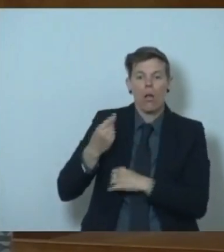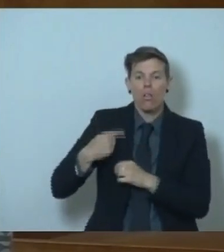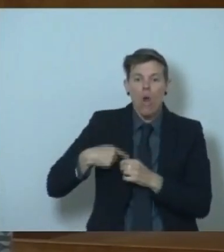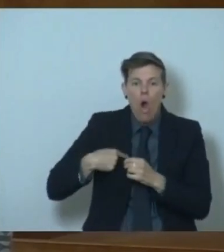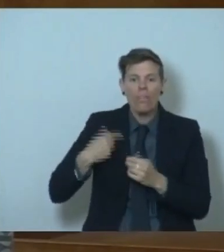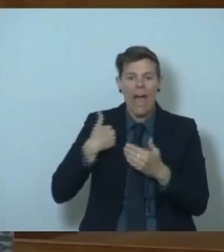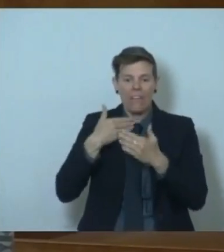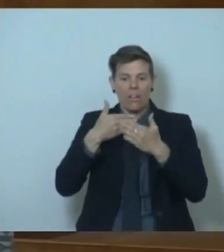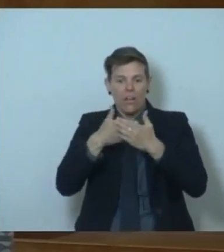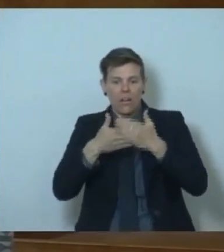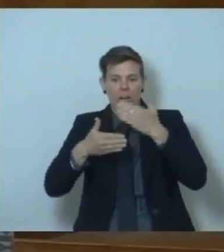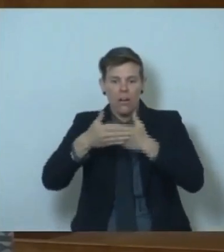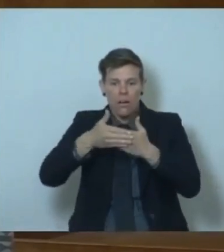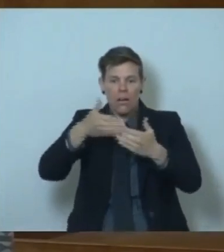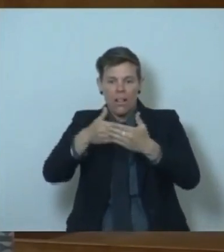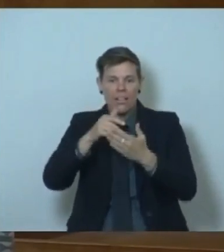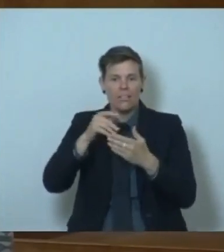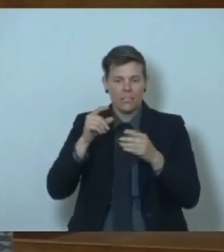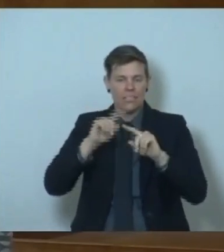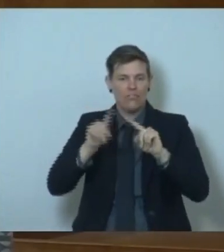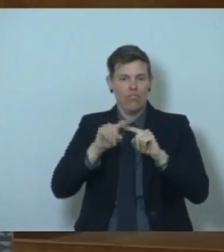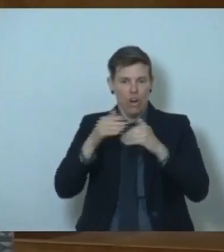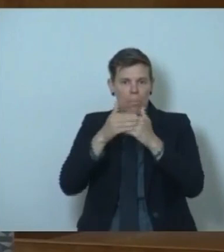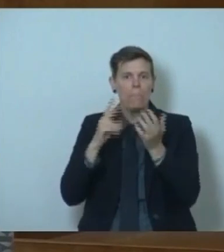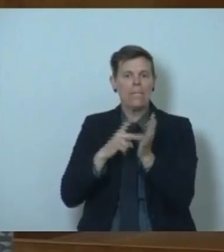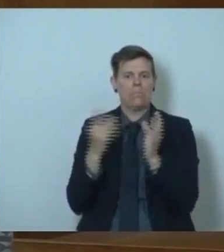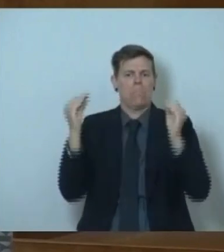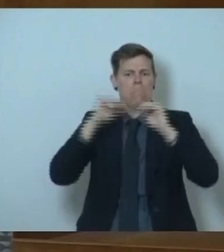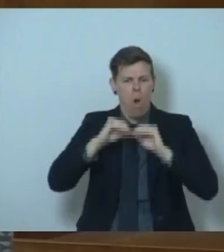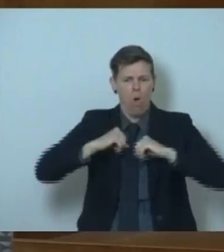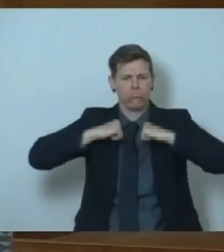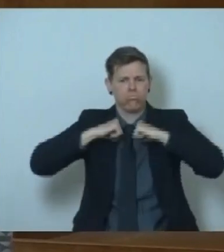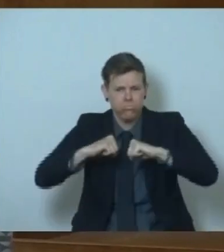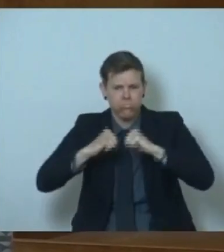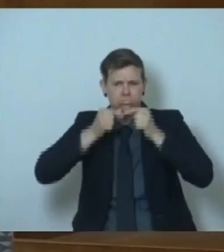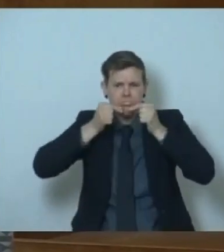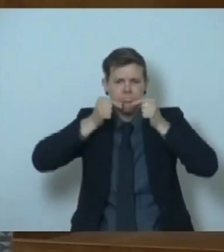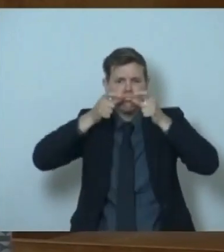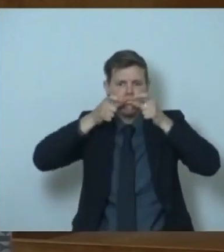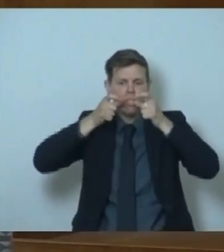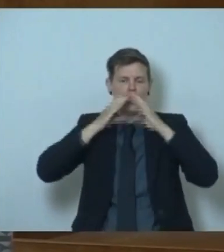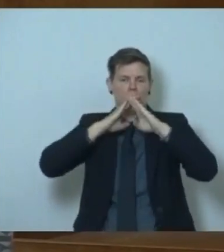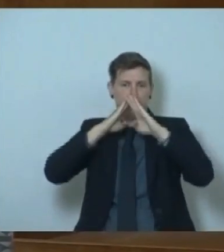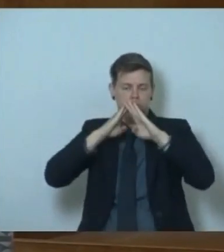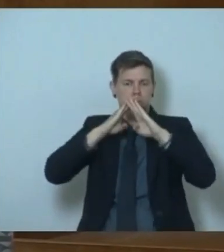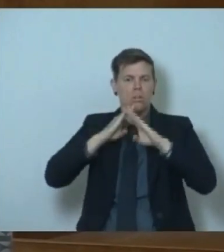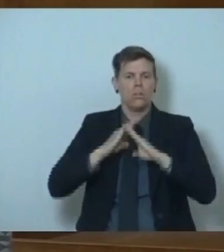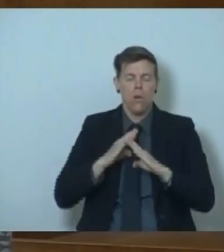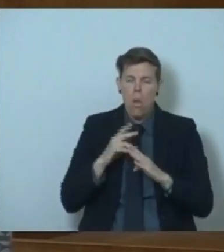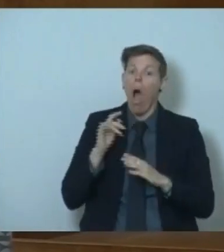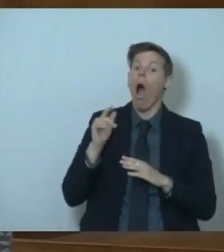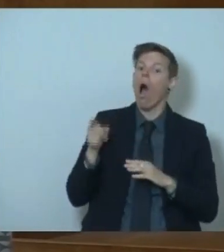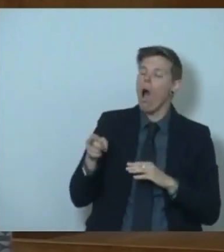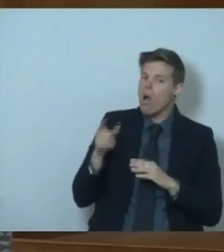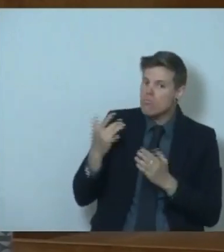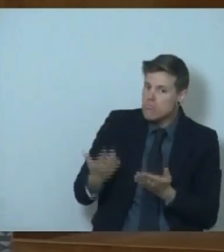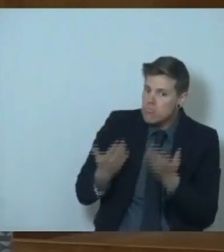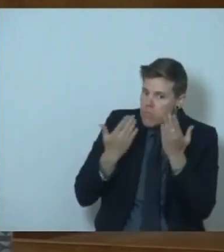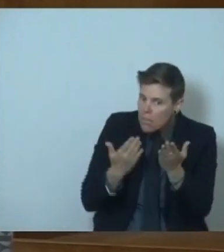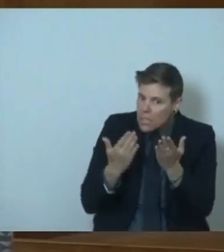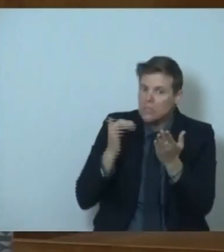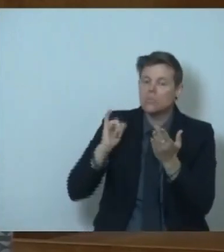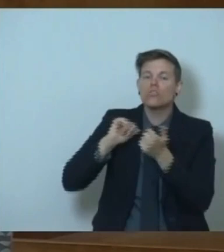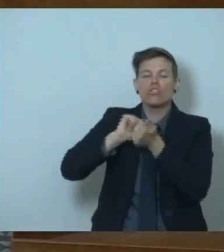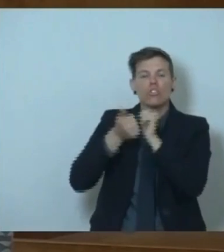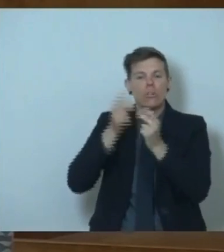protects other people from you transmitting the virus and sending off droplets. We recommended them. And then about a week and a half ago, new data came out that